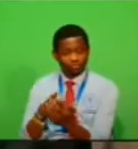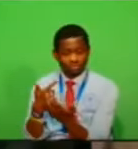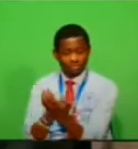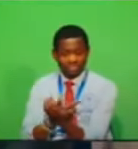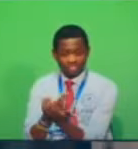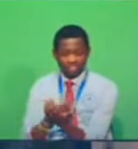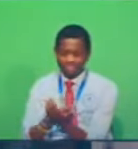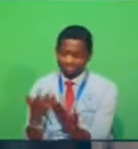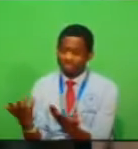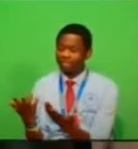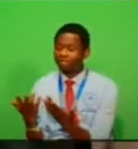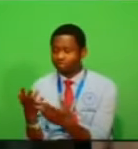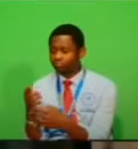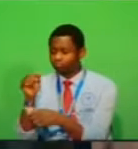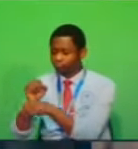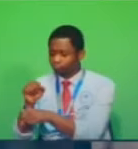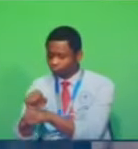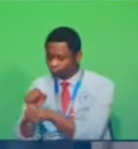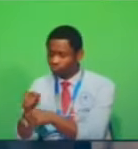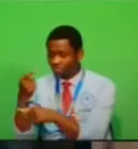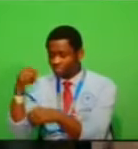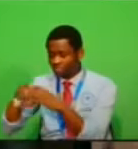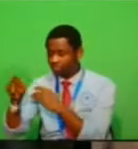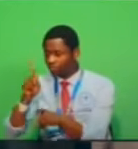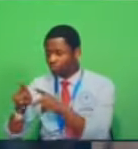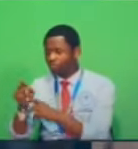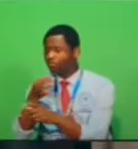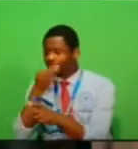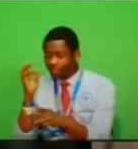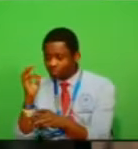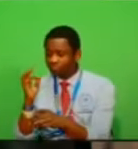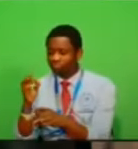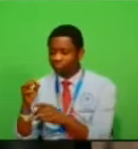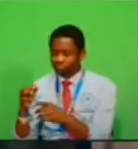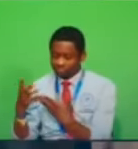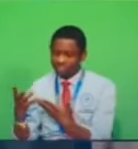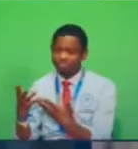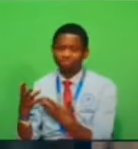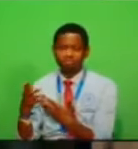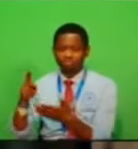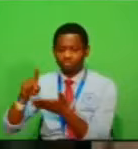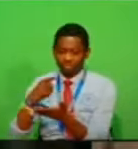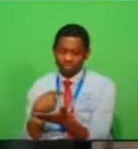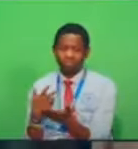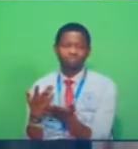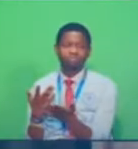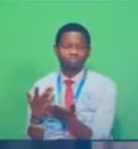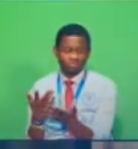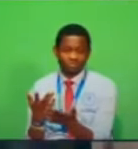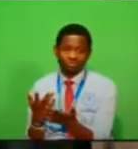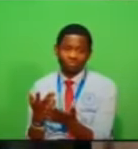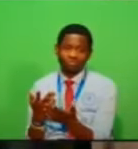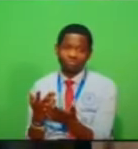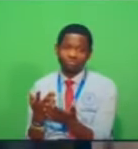people's farm or cut food for people's farm, and they paid us. And when they are paying, they don't pay you by money. They